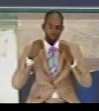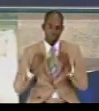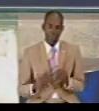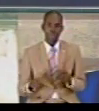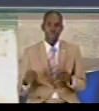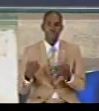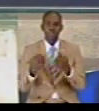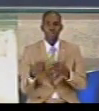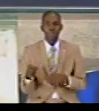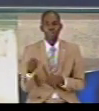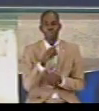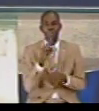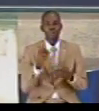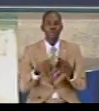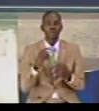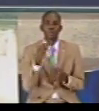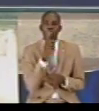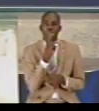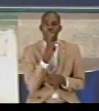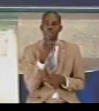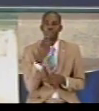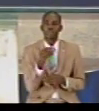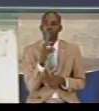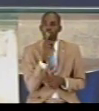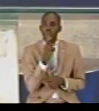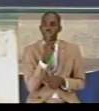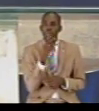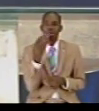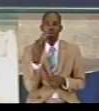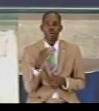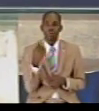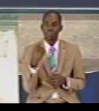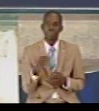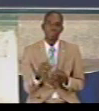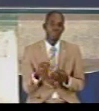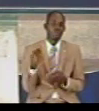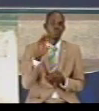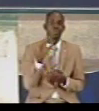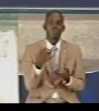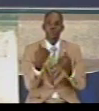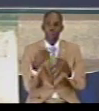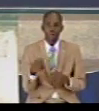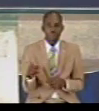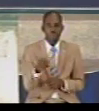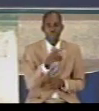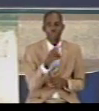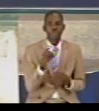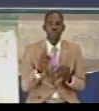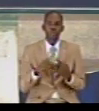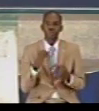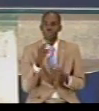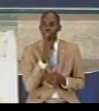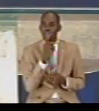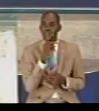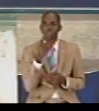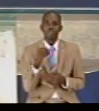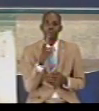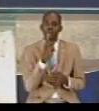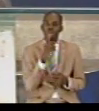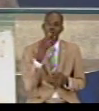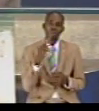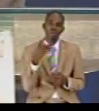ye to the water of the Spirit. Come ye to the water of the